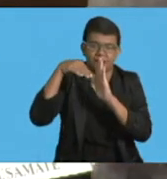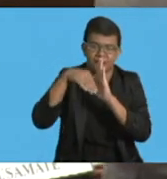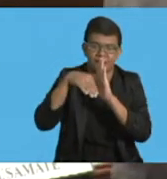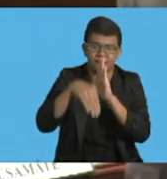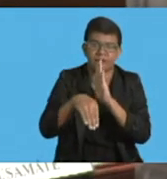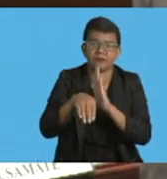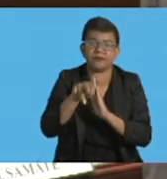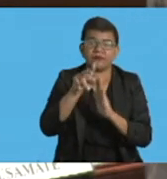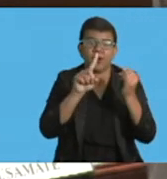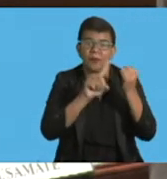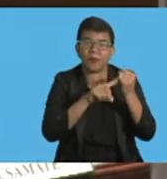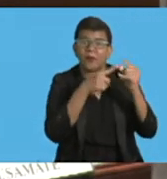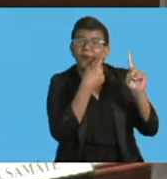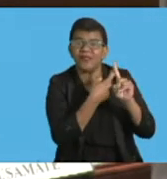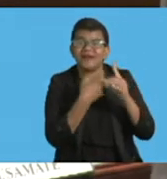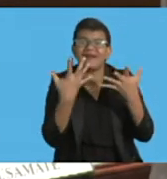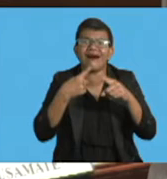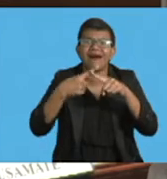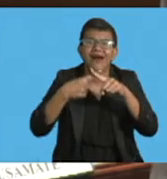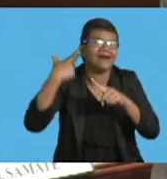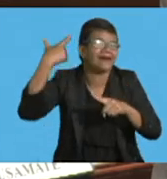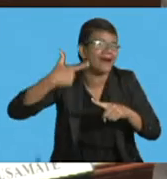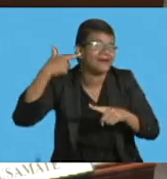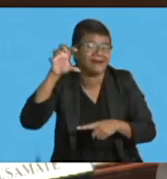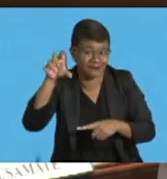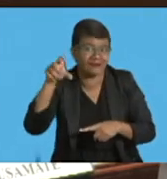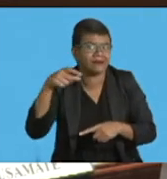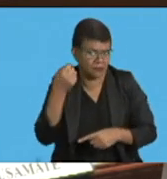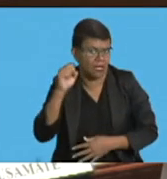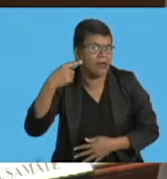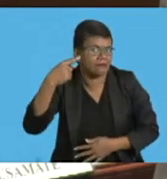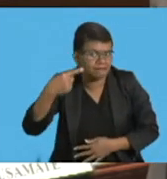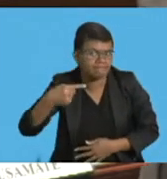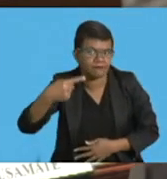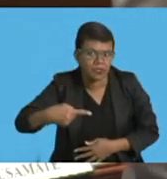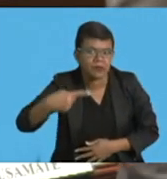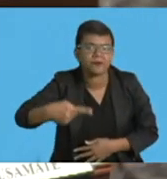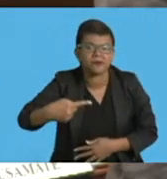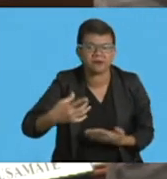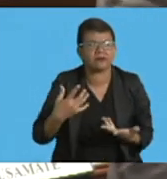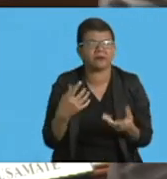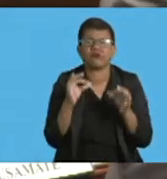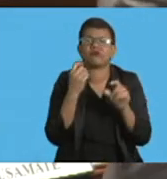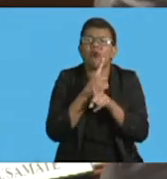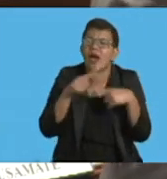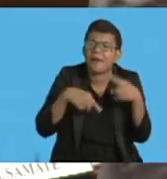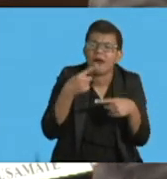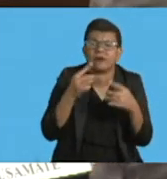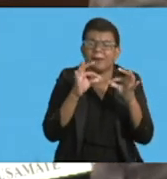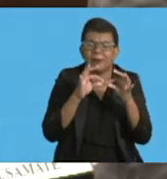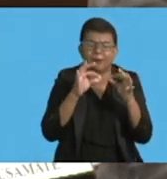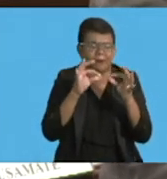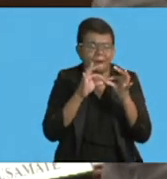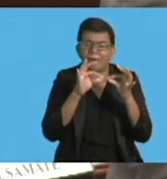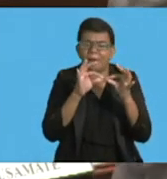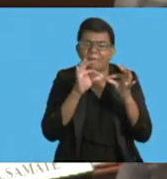that they're continuing brushes regarding Brexit. Now, of course, we've seen that the Prime Minister